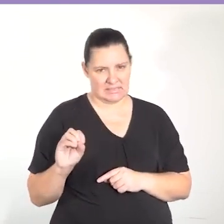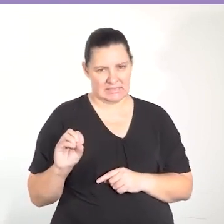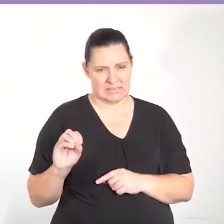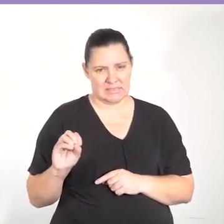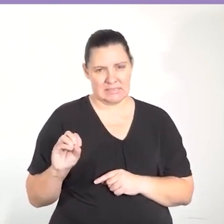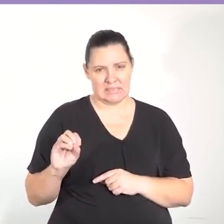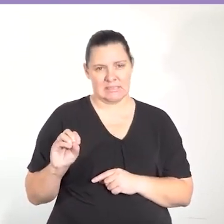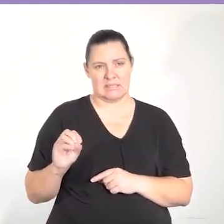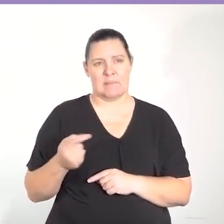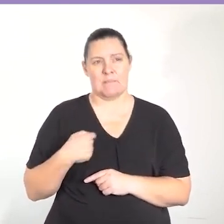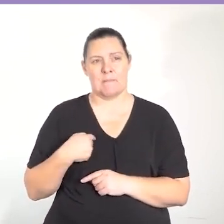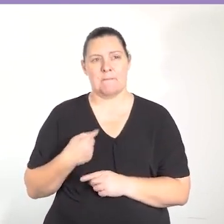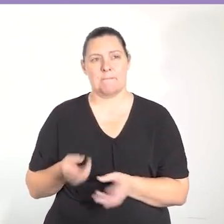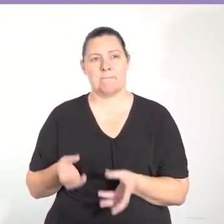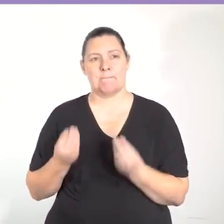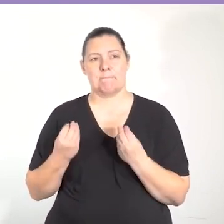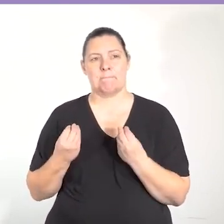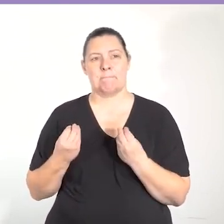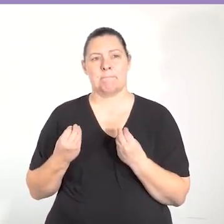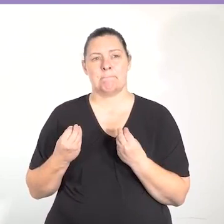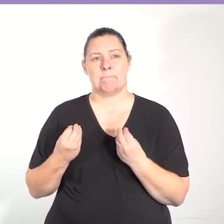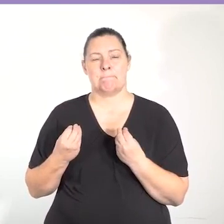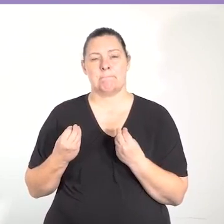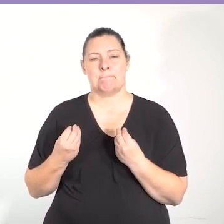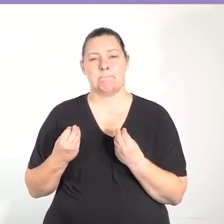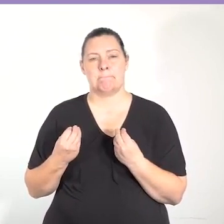150, that is going to give us